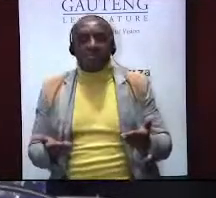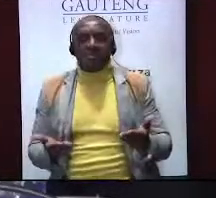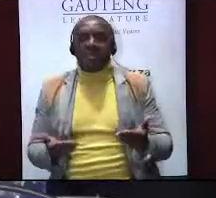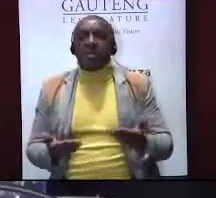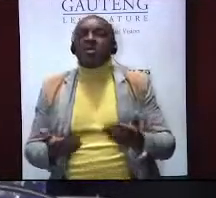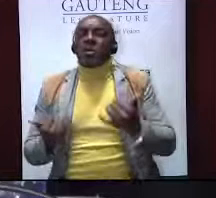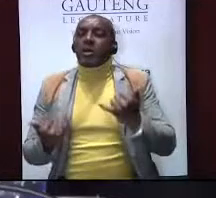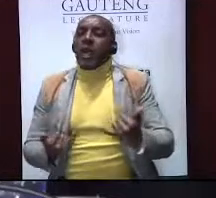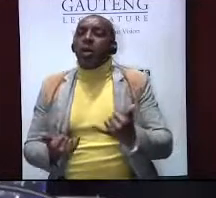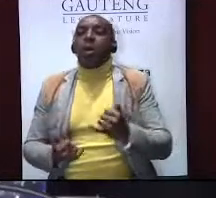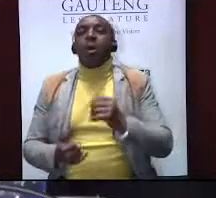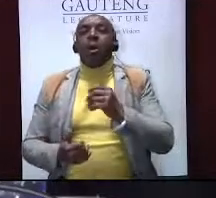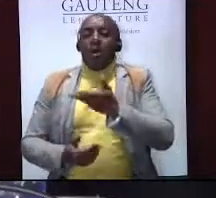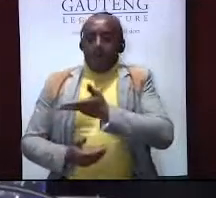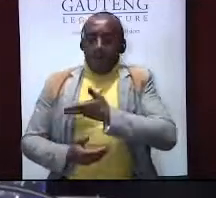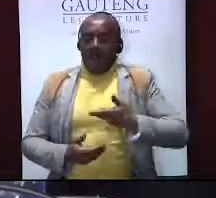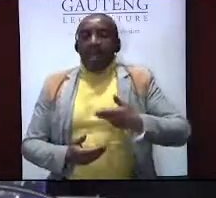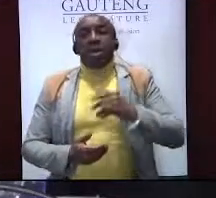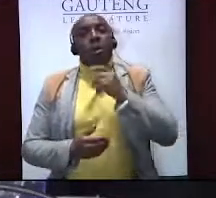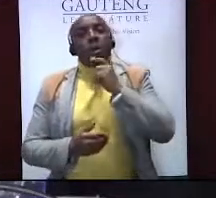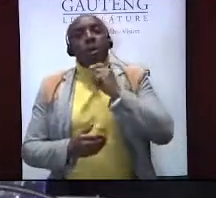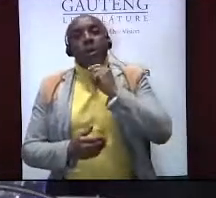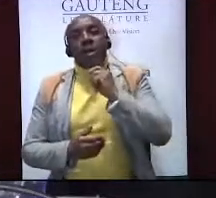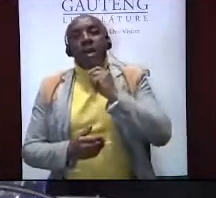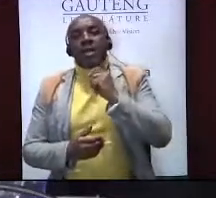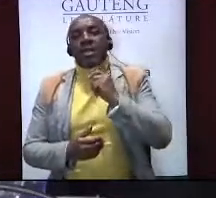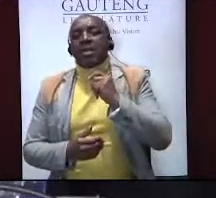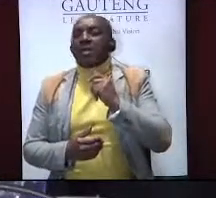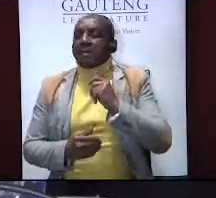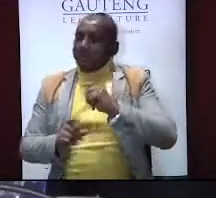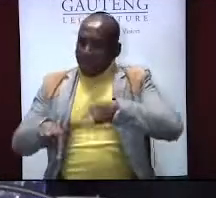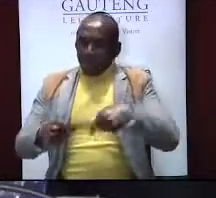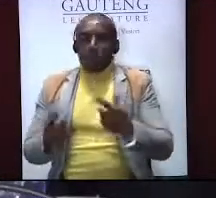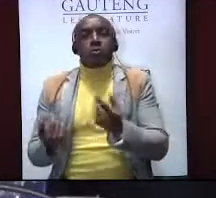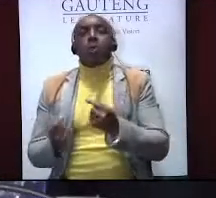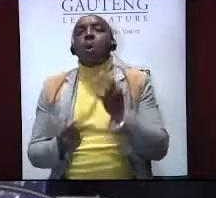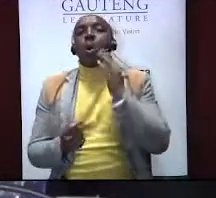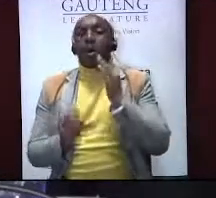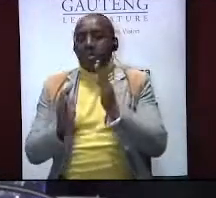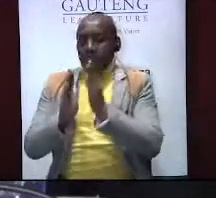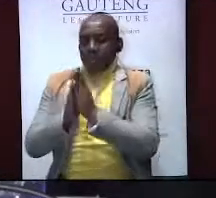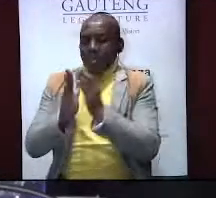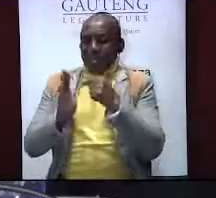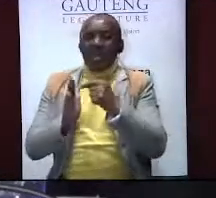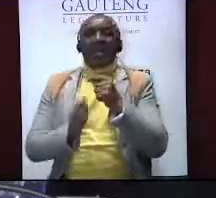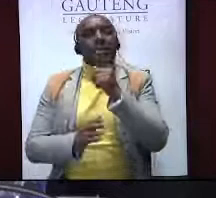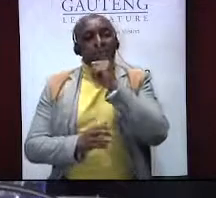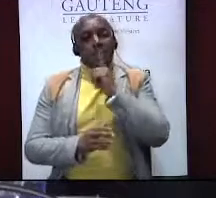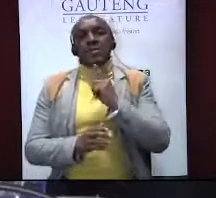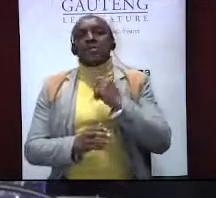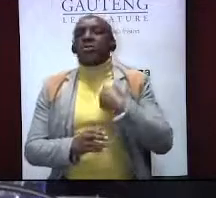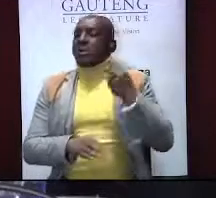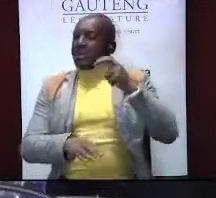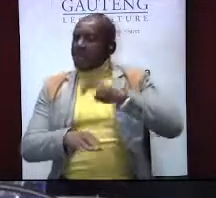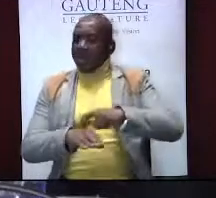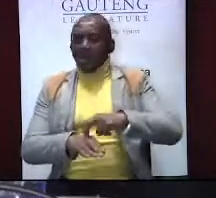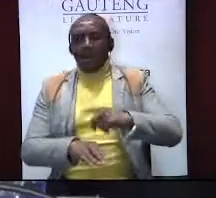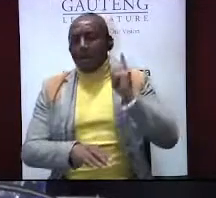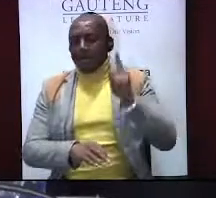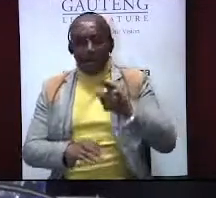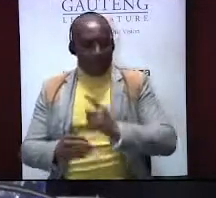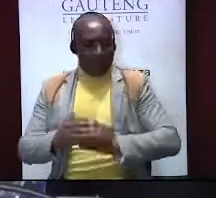men and women. When the church is silent, let us go up there